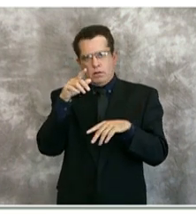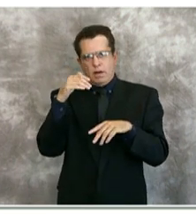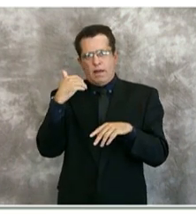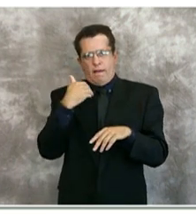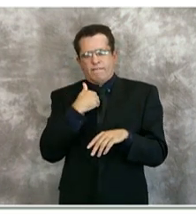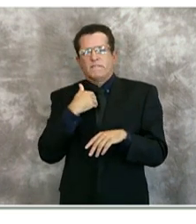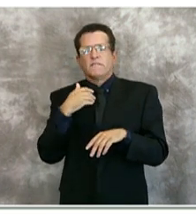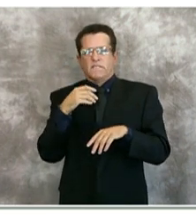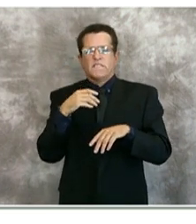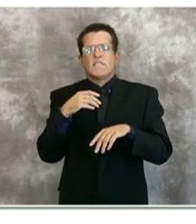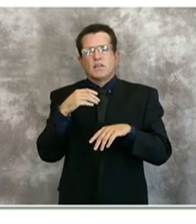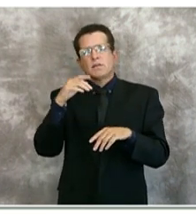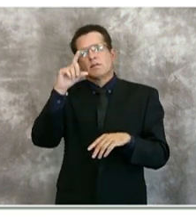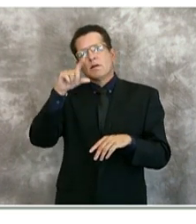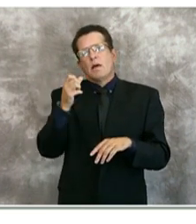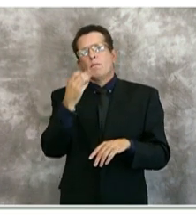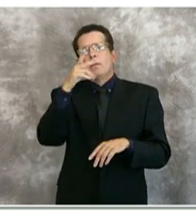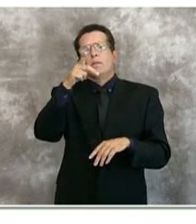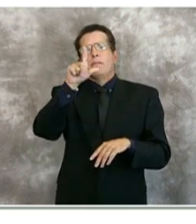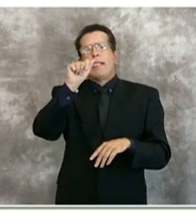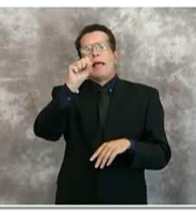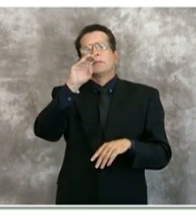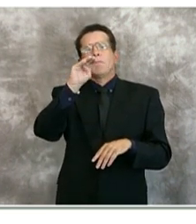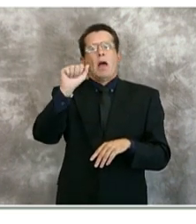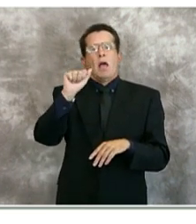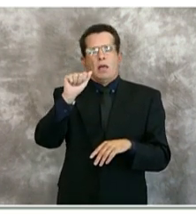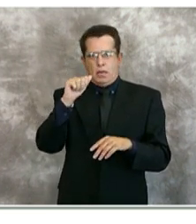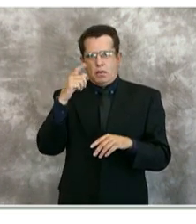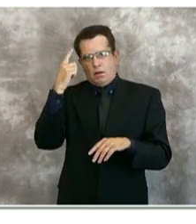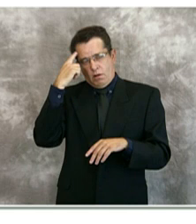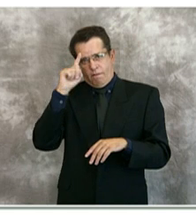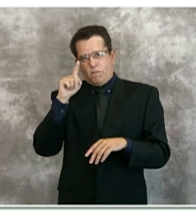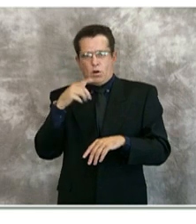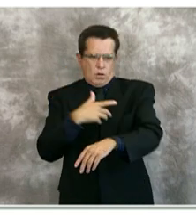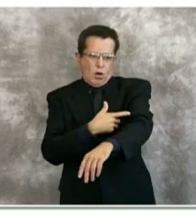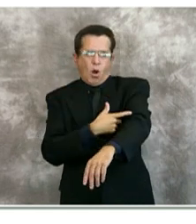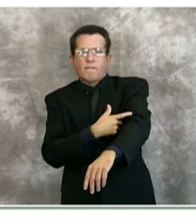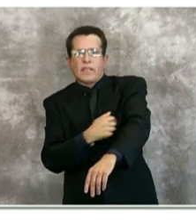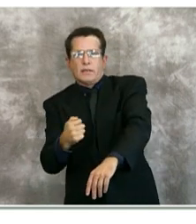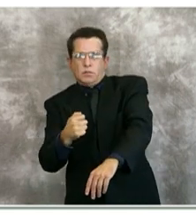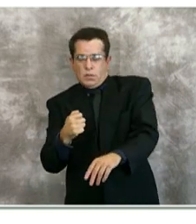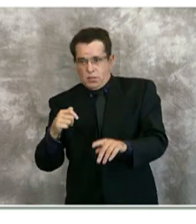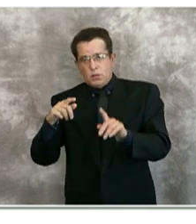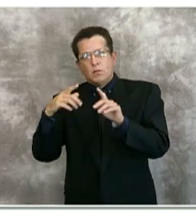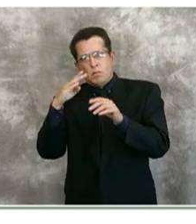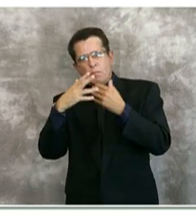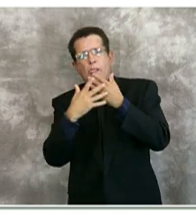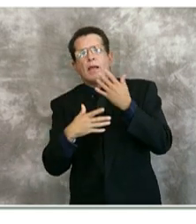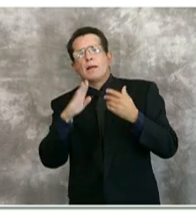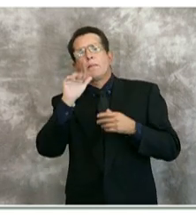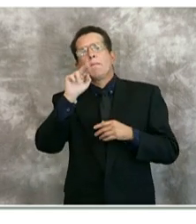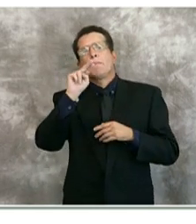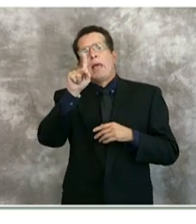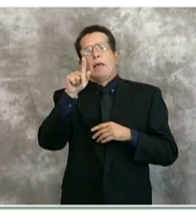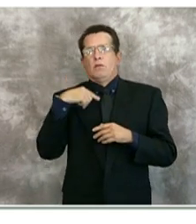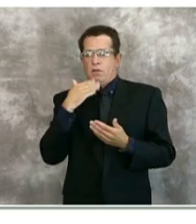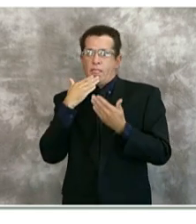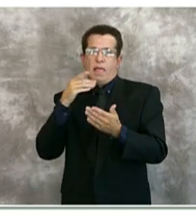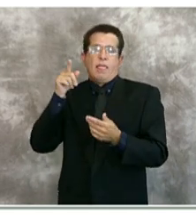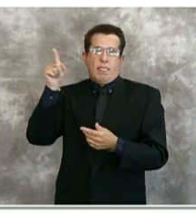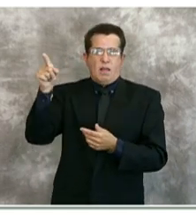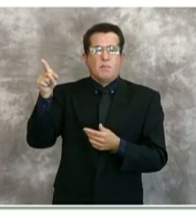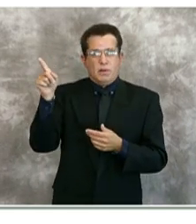as a county to really embrace and adopt the value of convalescent plasma, and we want to thank the San Diego Blood Bank for what they've